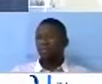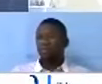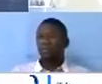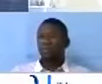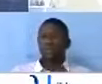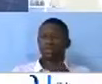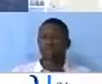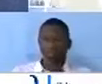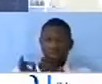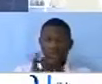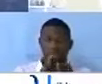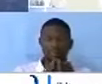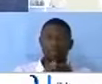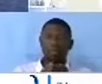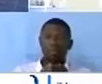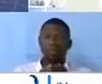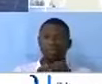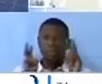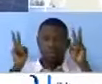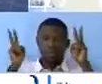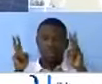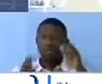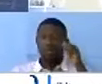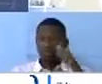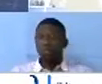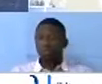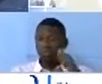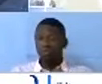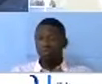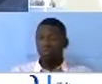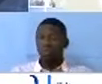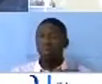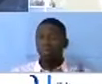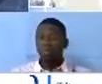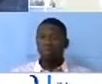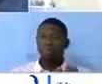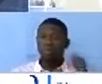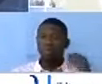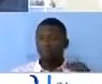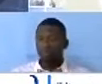At that time, did you tell him that tortures were ongoing? People were being forced to confess?